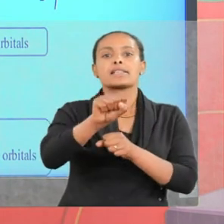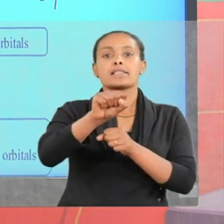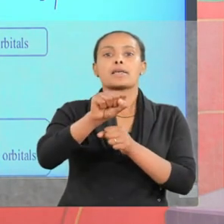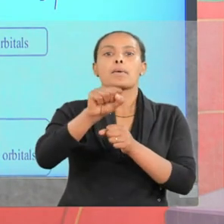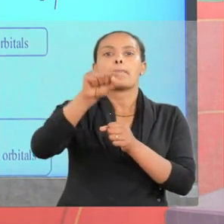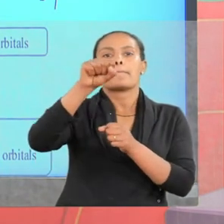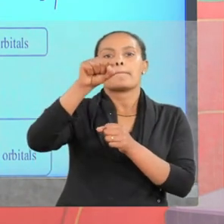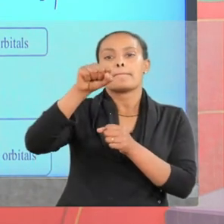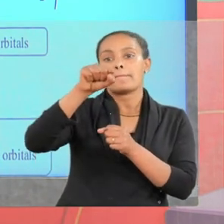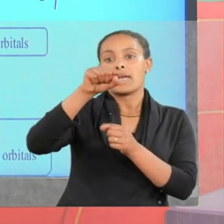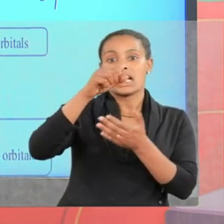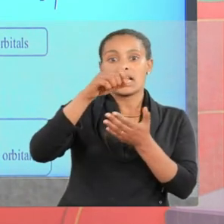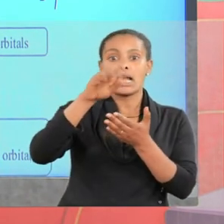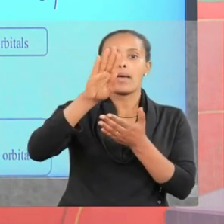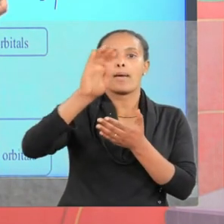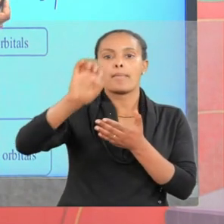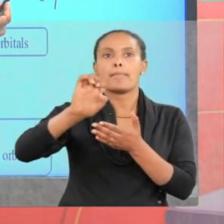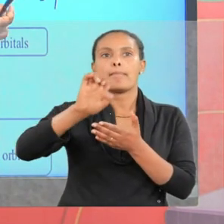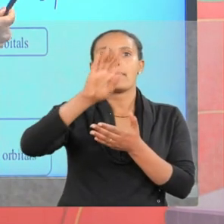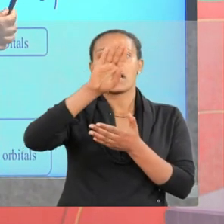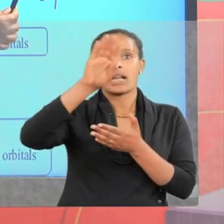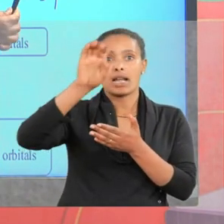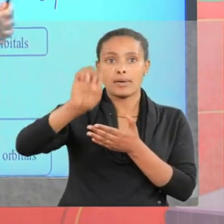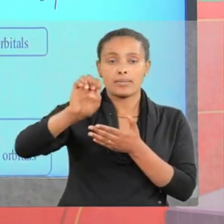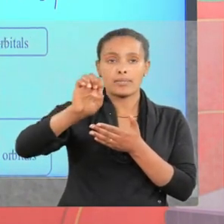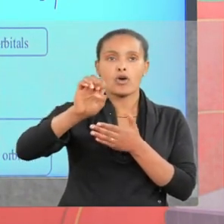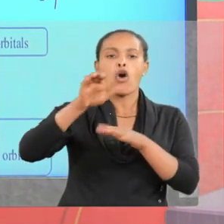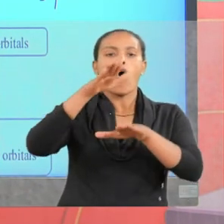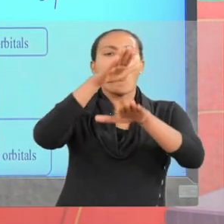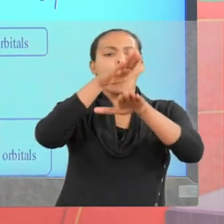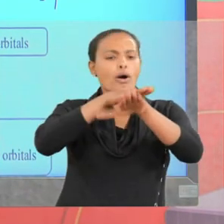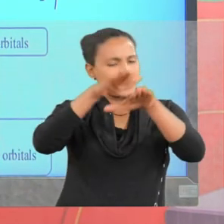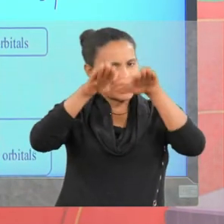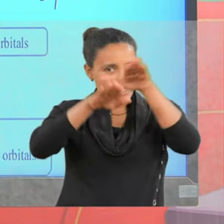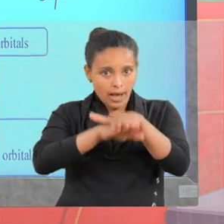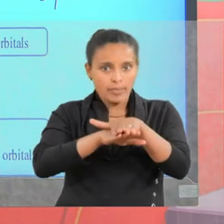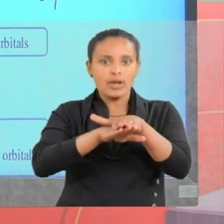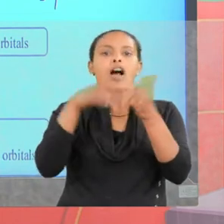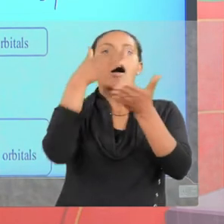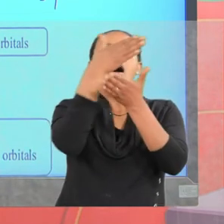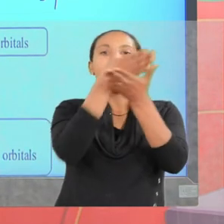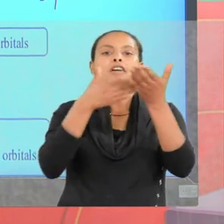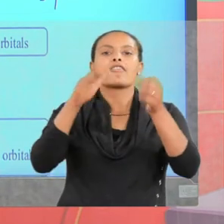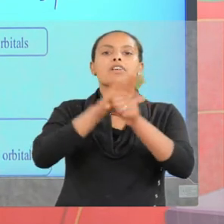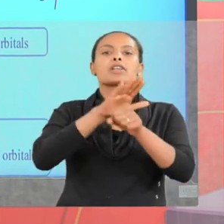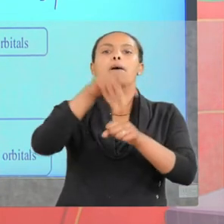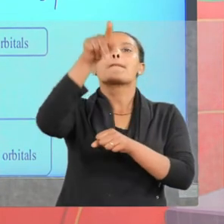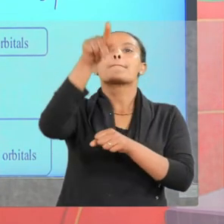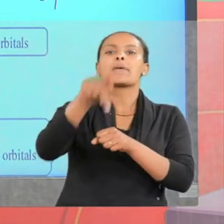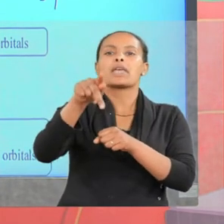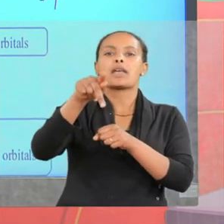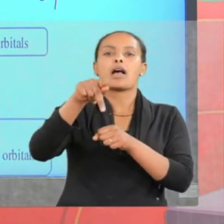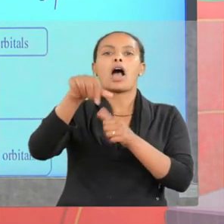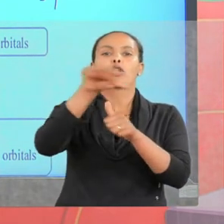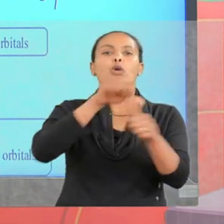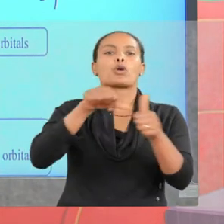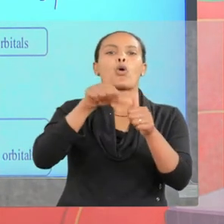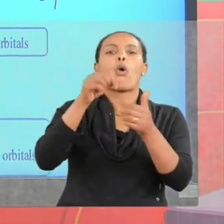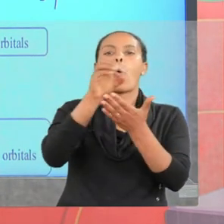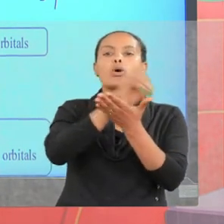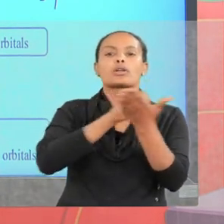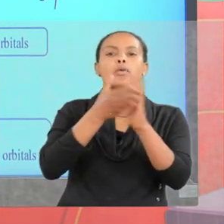orbital of beryllium overlap with half filled p atomic orbital